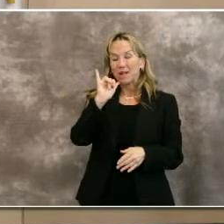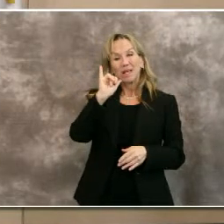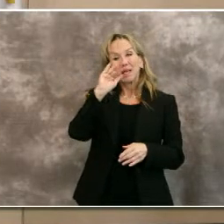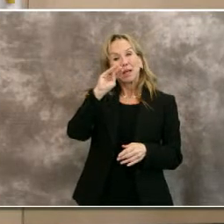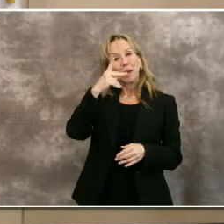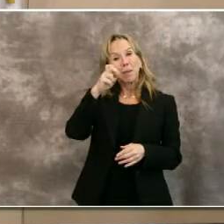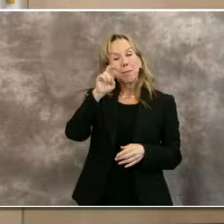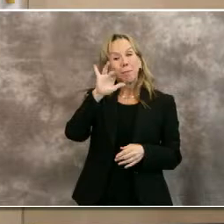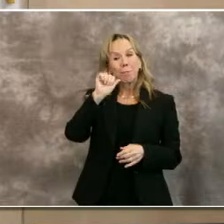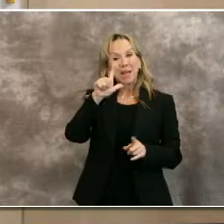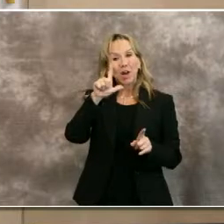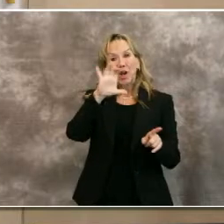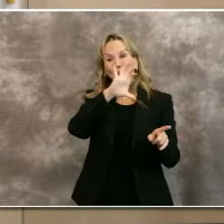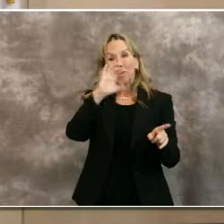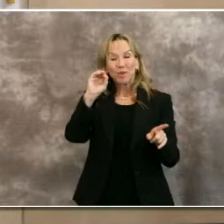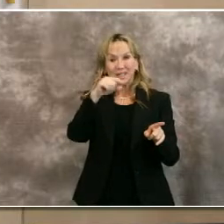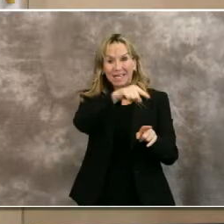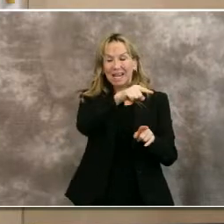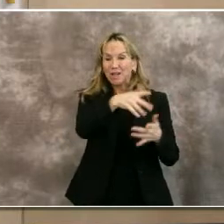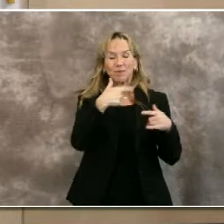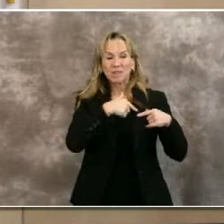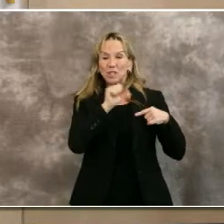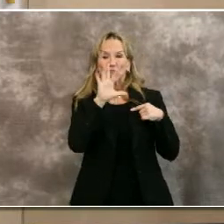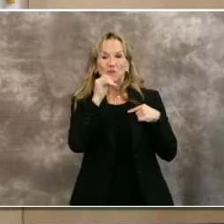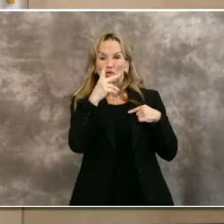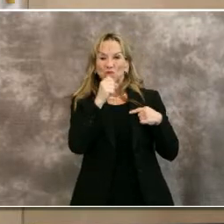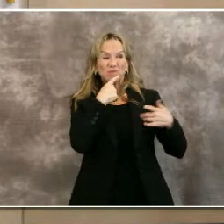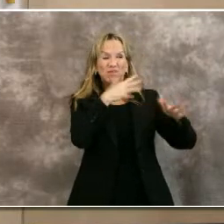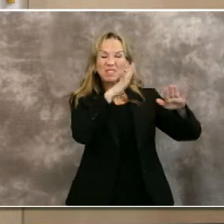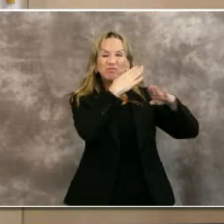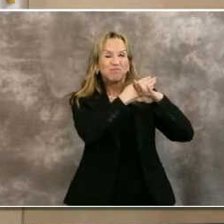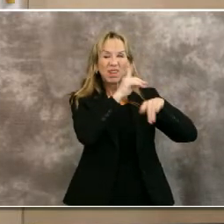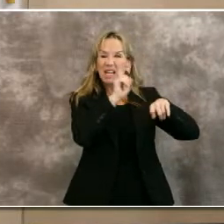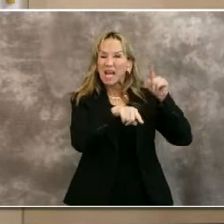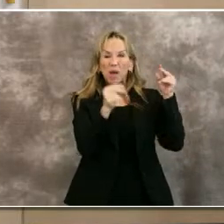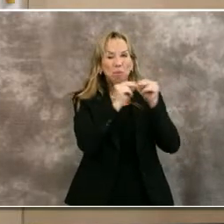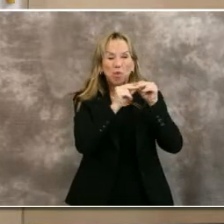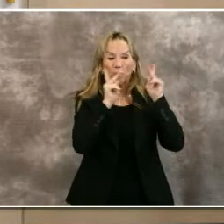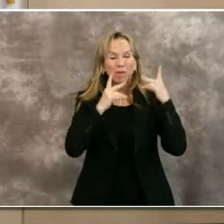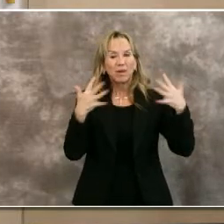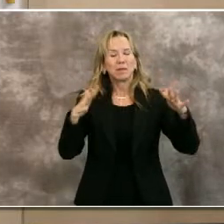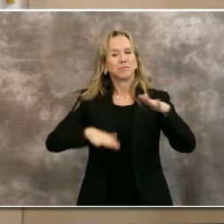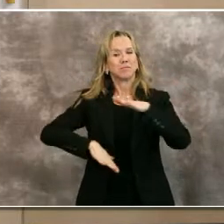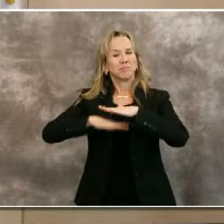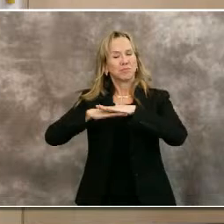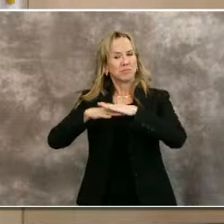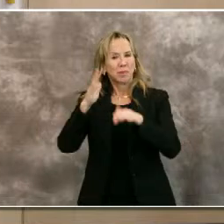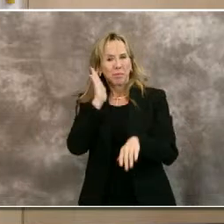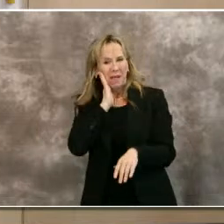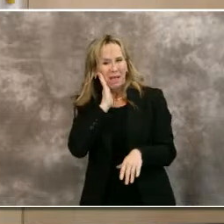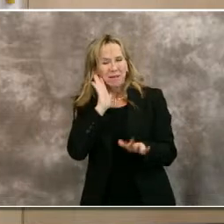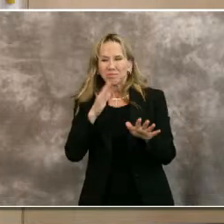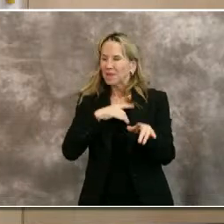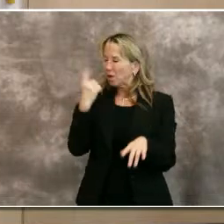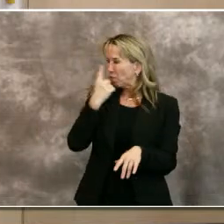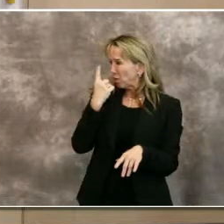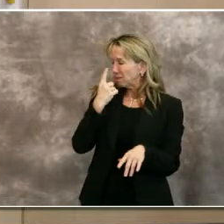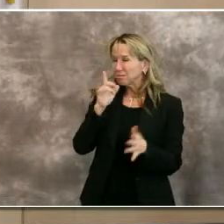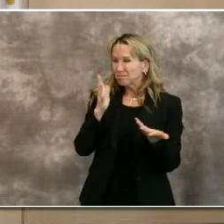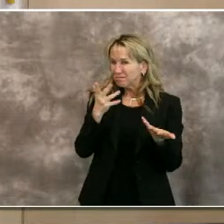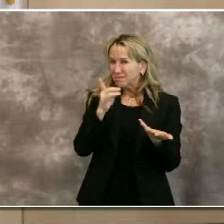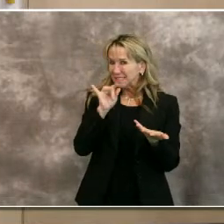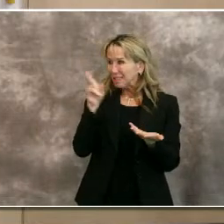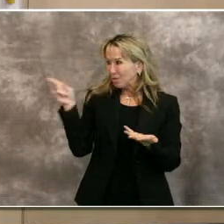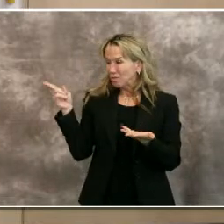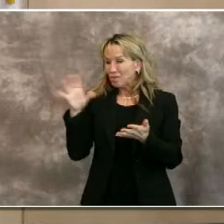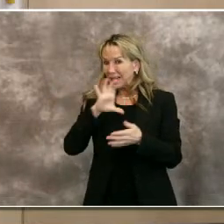are enough ICU beds and hospital beds for San Diegans. I was wondering if that's something that was done at the behest of the county in order to keep meeting the triggers that you